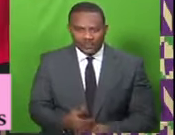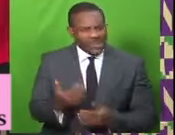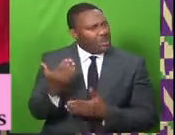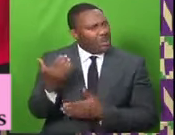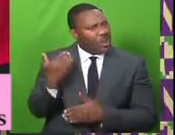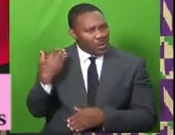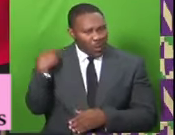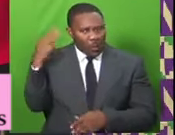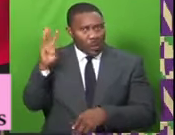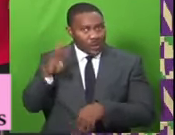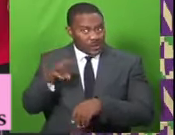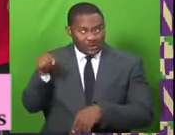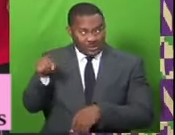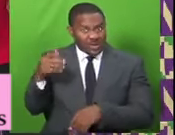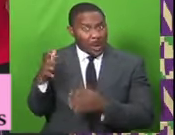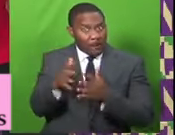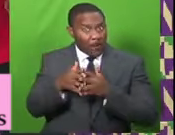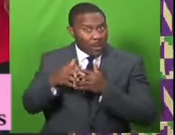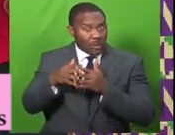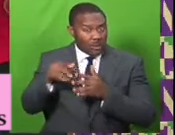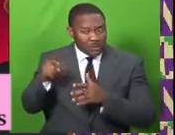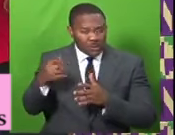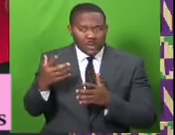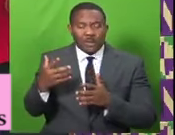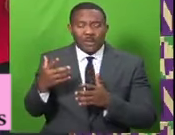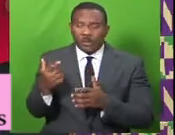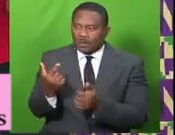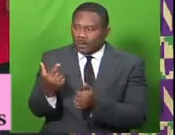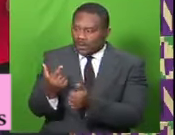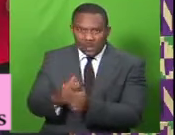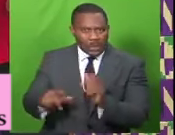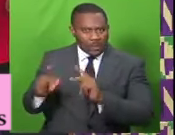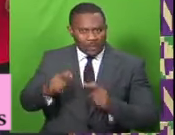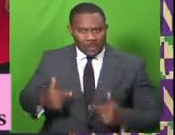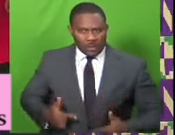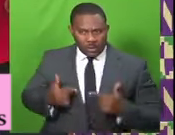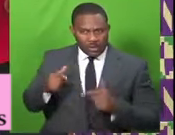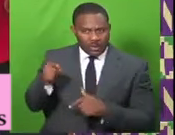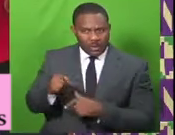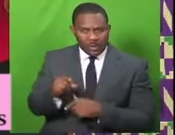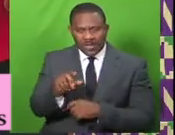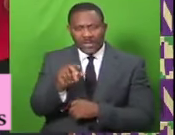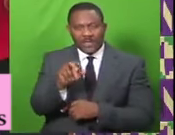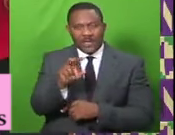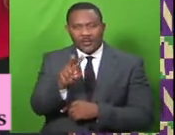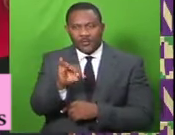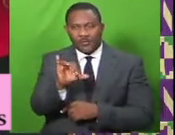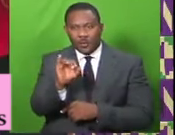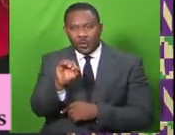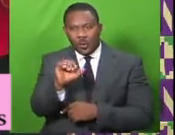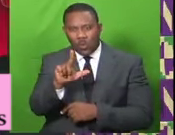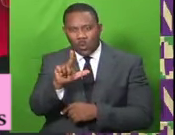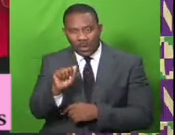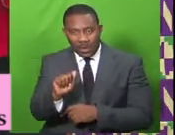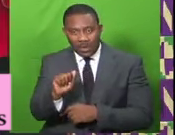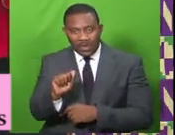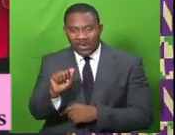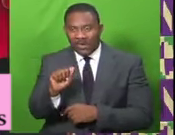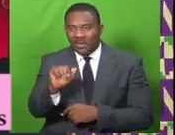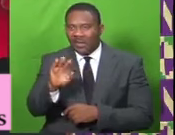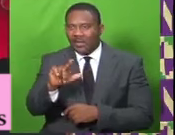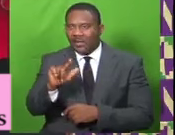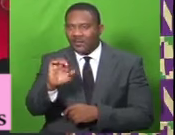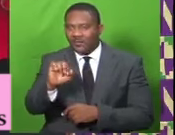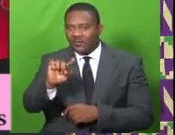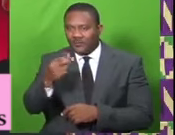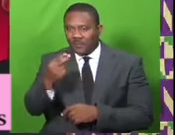in Washington, D.C., we conferred Ghanaian citizenship on Mother Viola Fletcher and her brother,